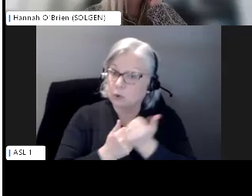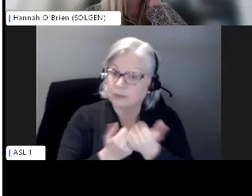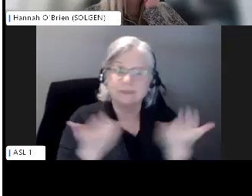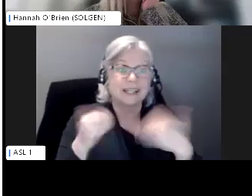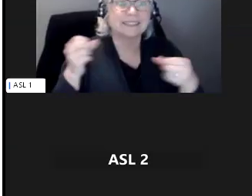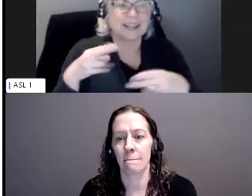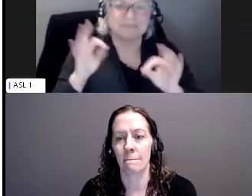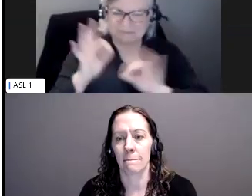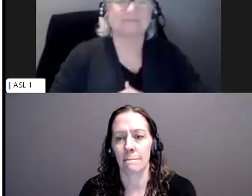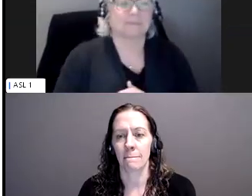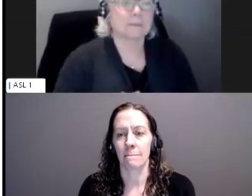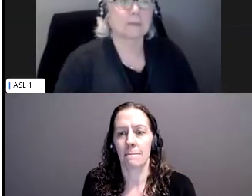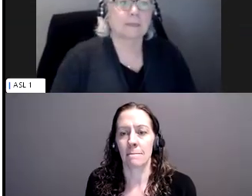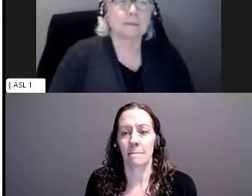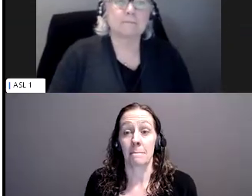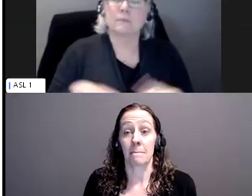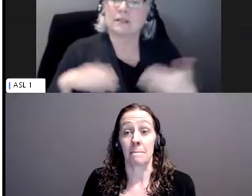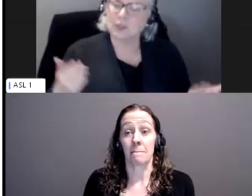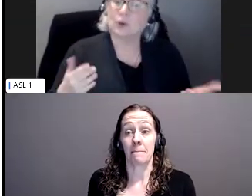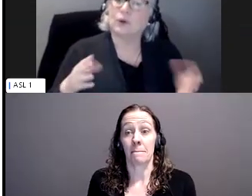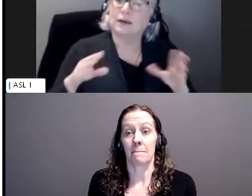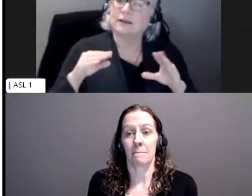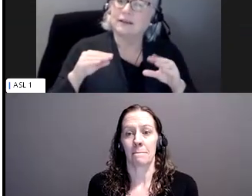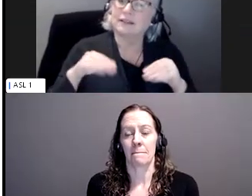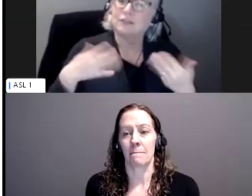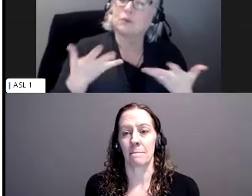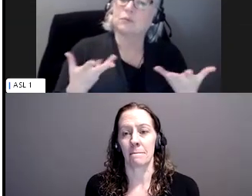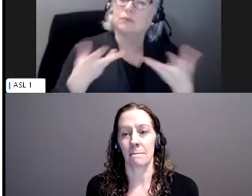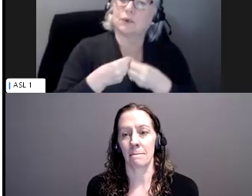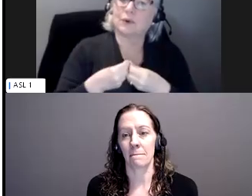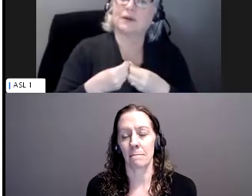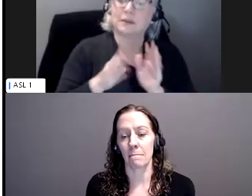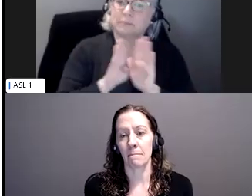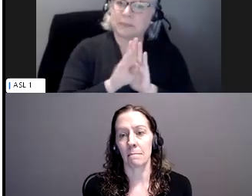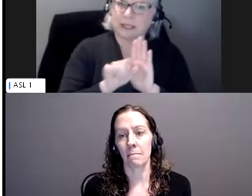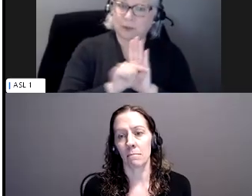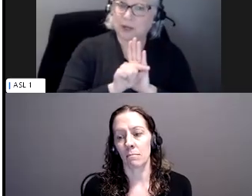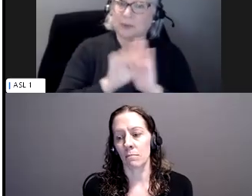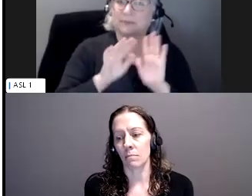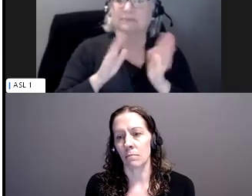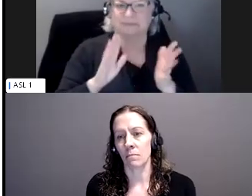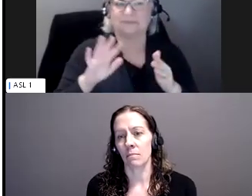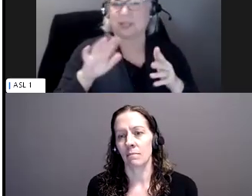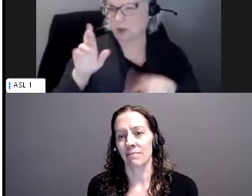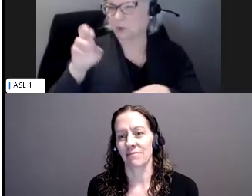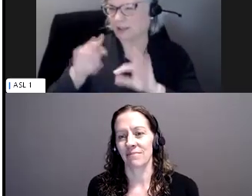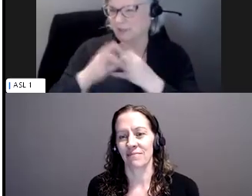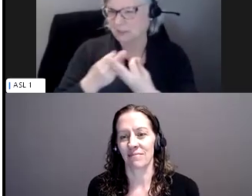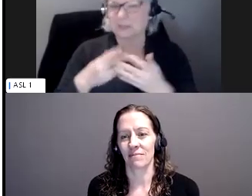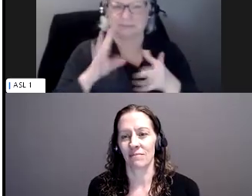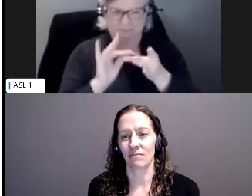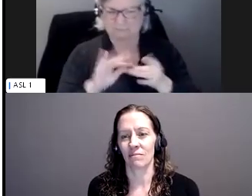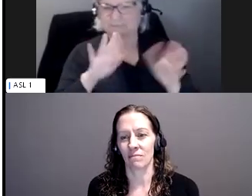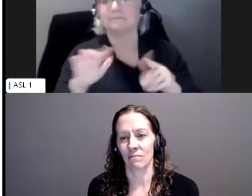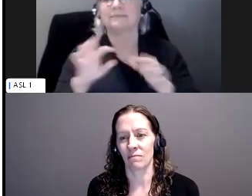Hannah. So to give you a bit of additional background about the Ryans and the incident. So